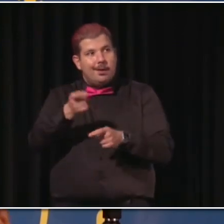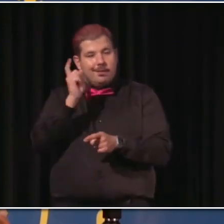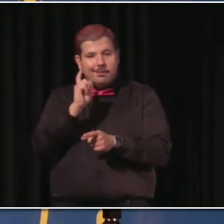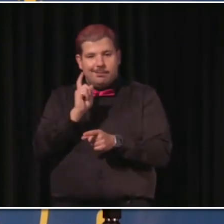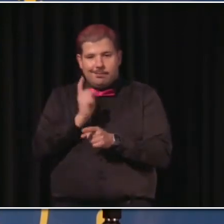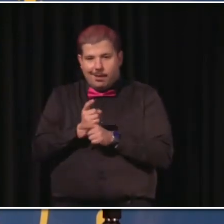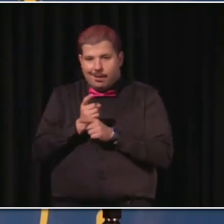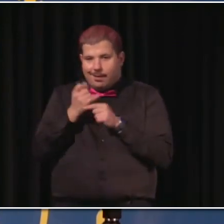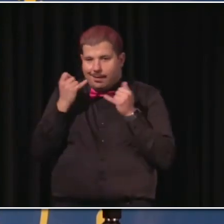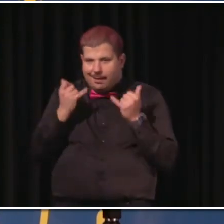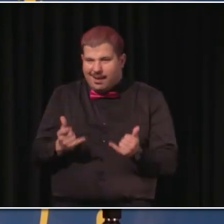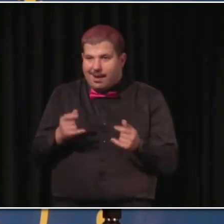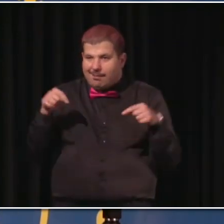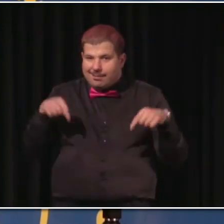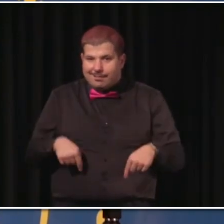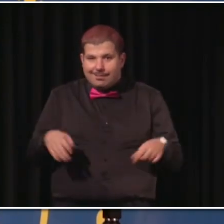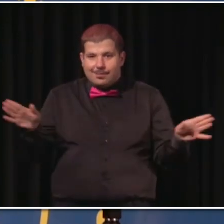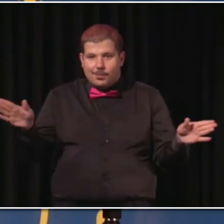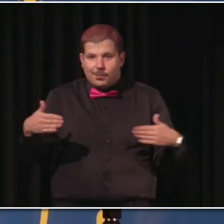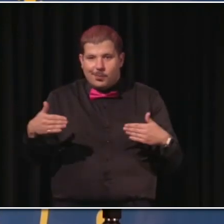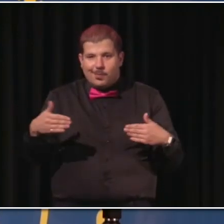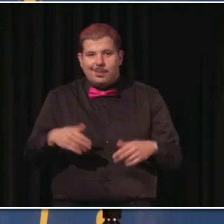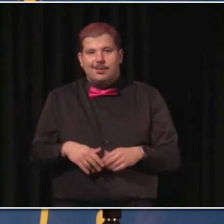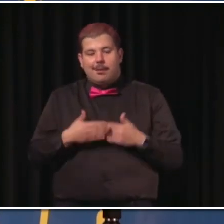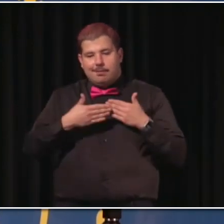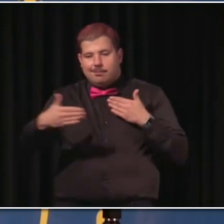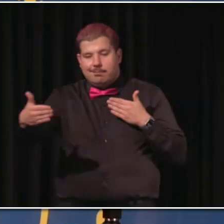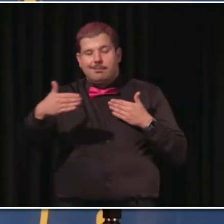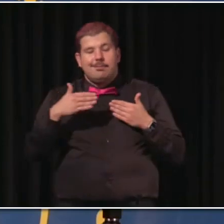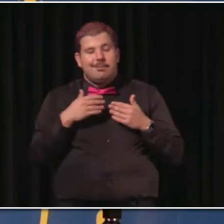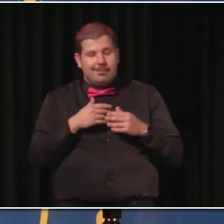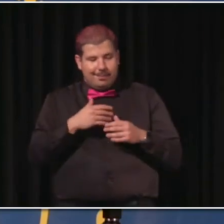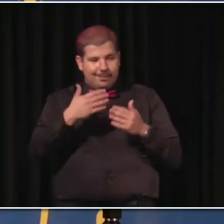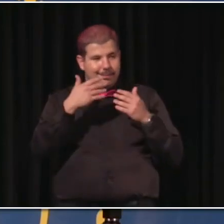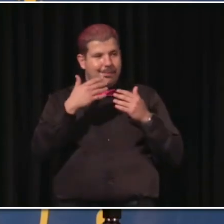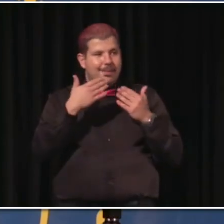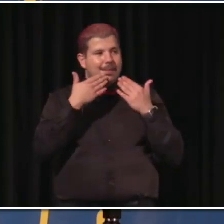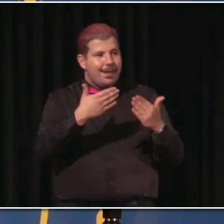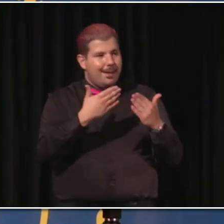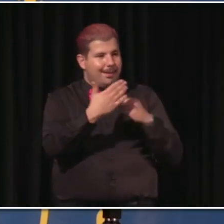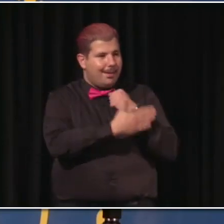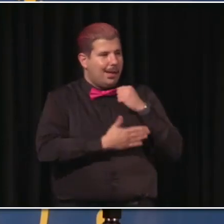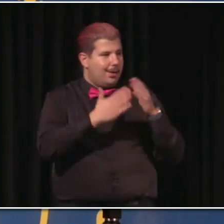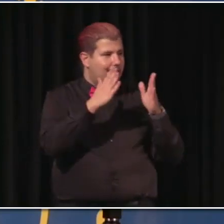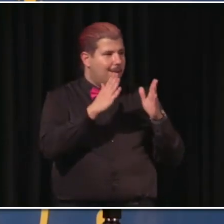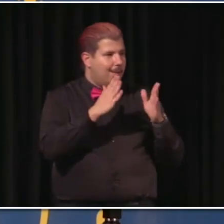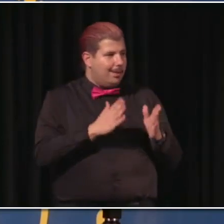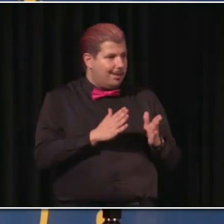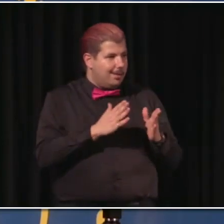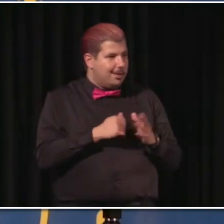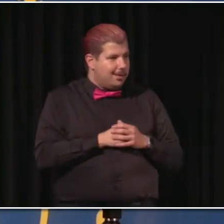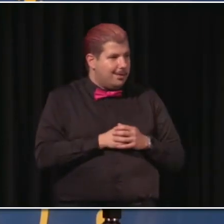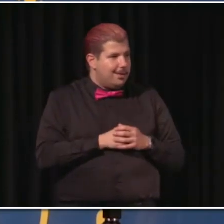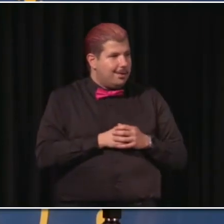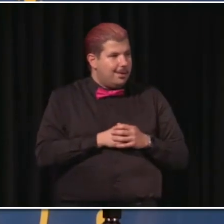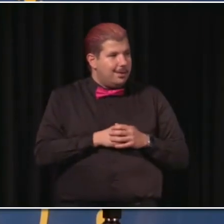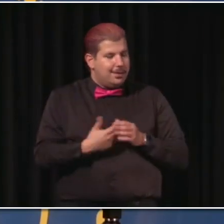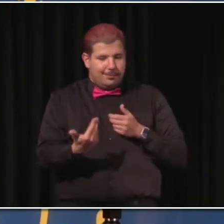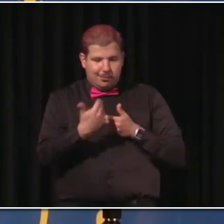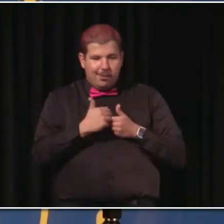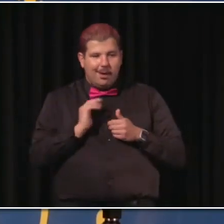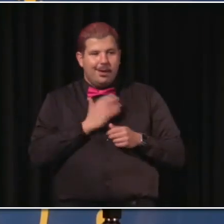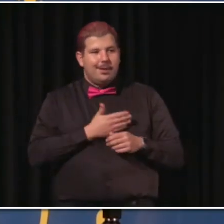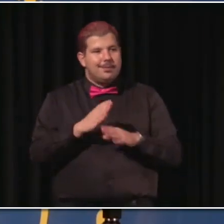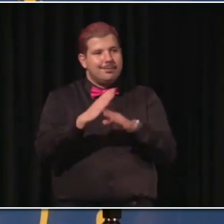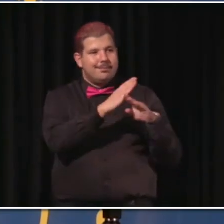this very room. So in the days ahead, thank a county worker and join us in